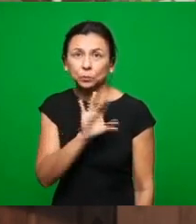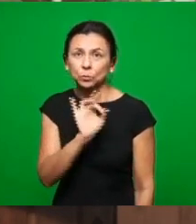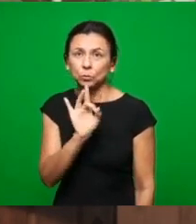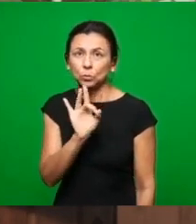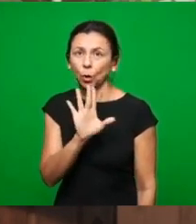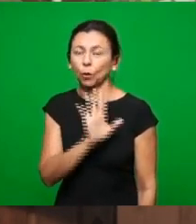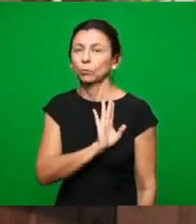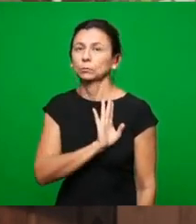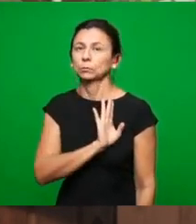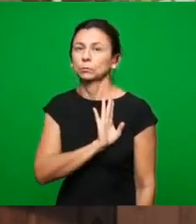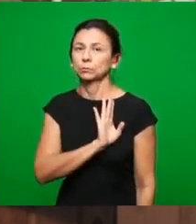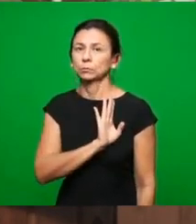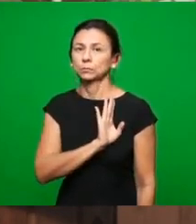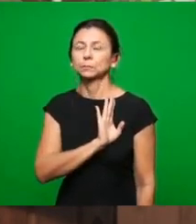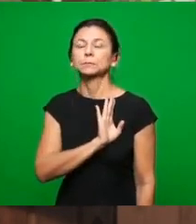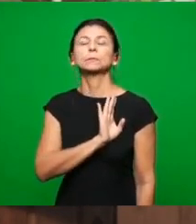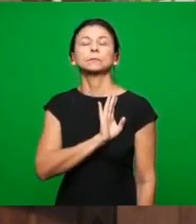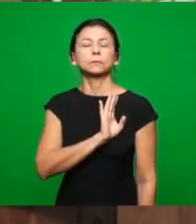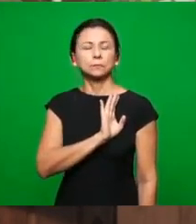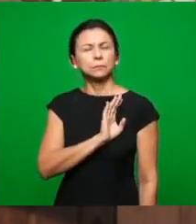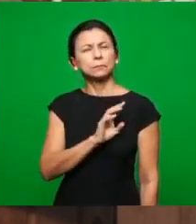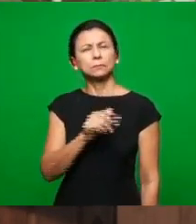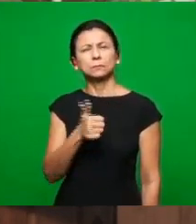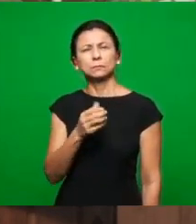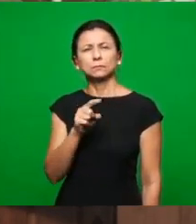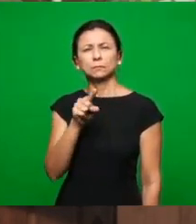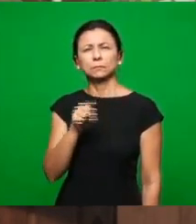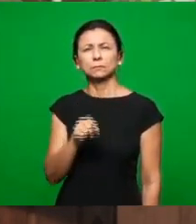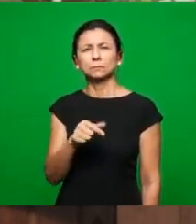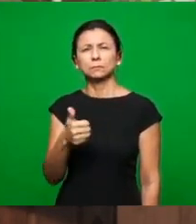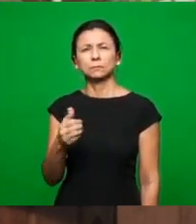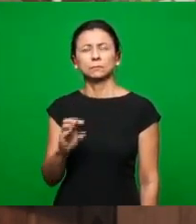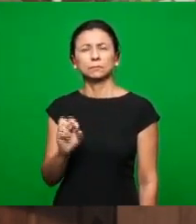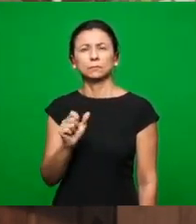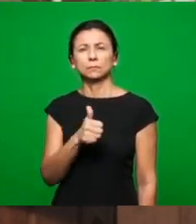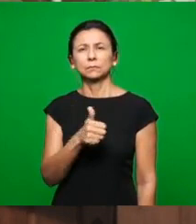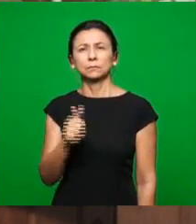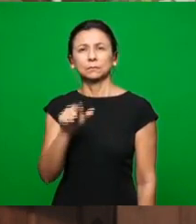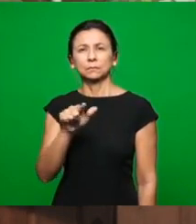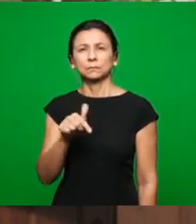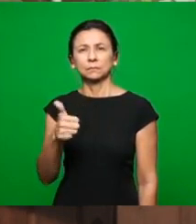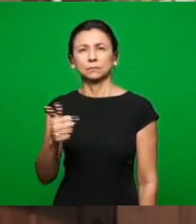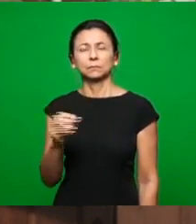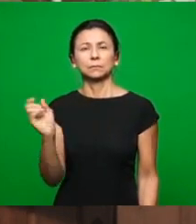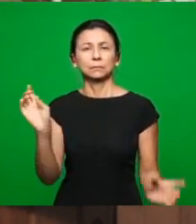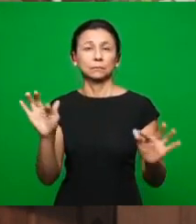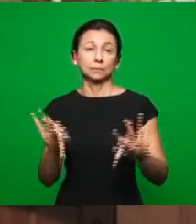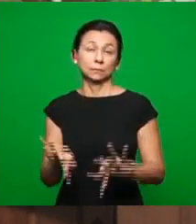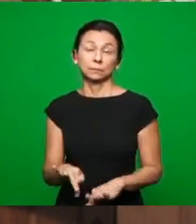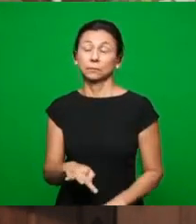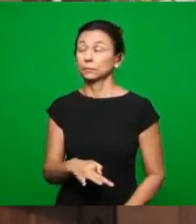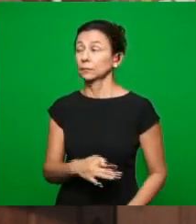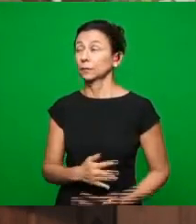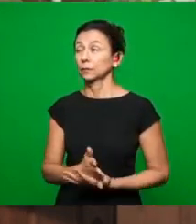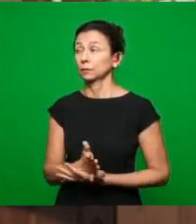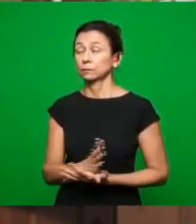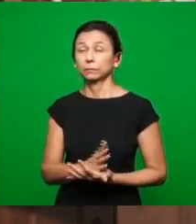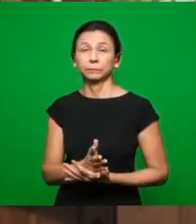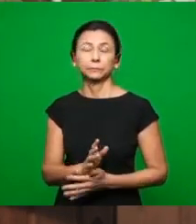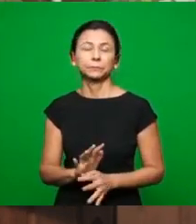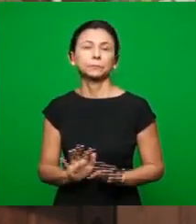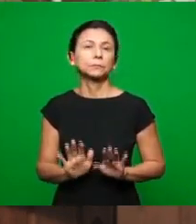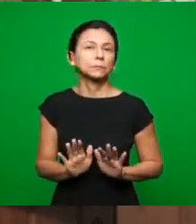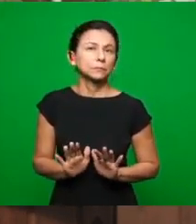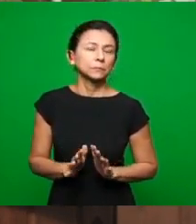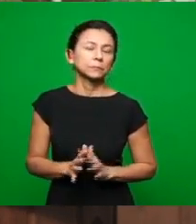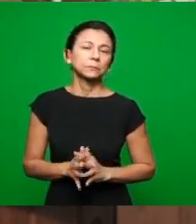extend a little longer. But here on the broadcast, we But it's just 10 more minutes because I don't want it to be